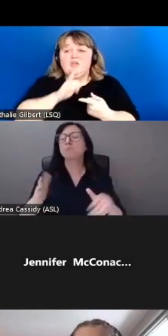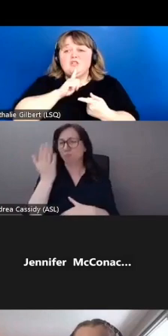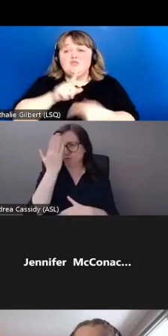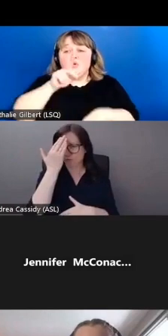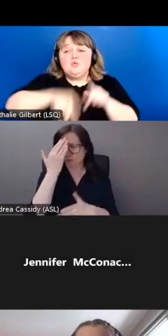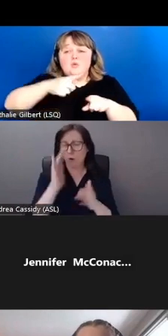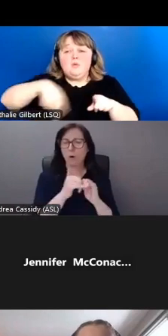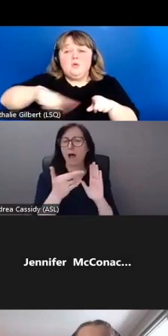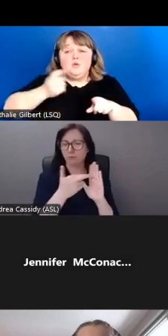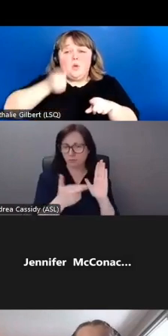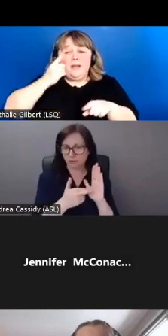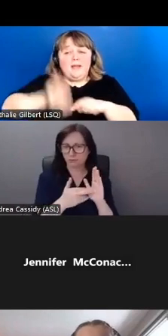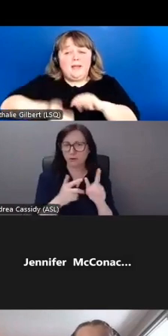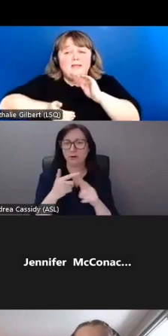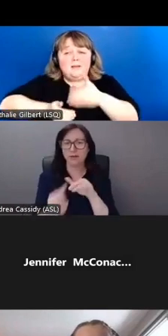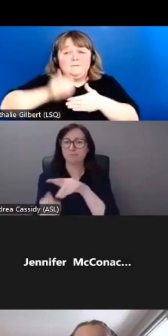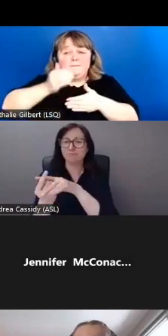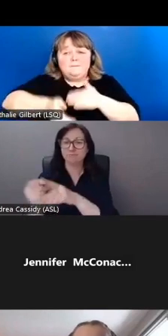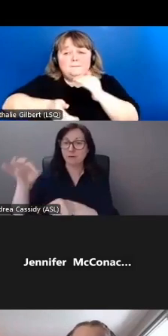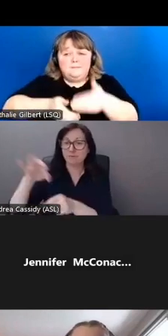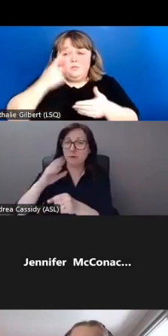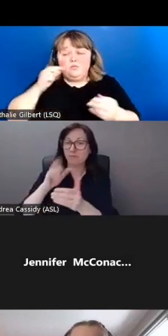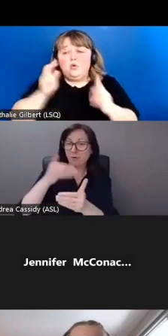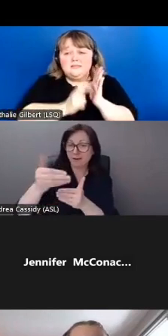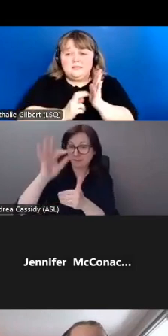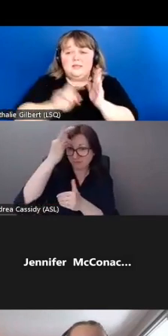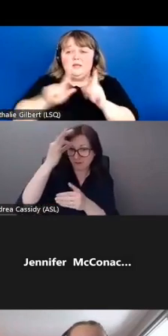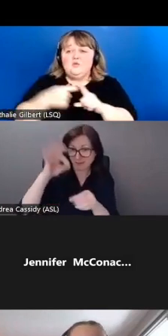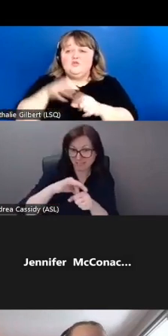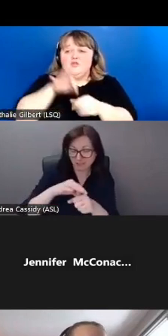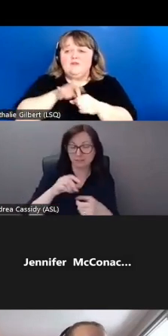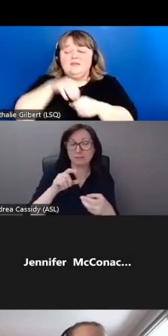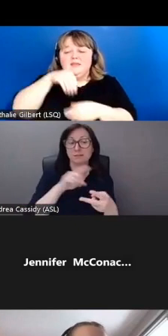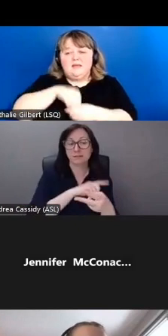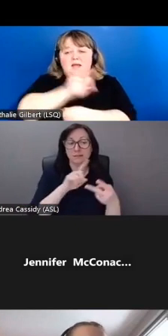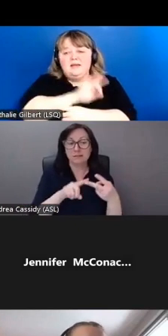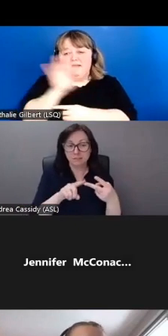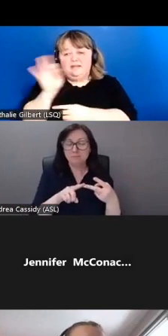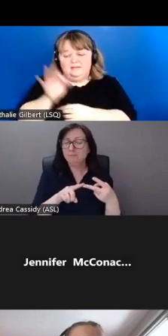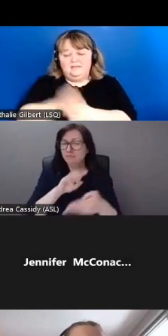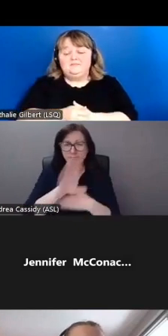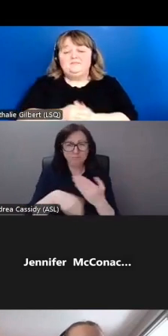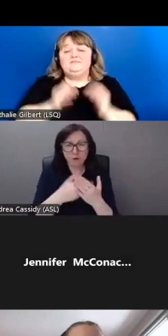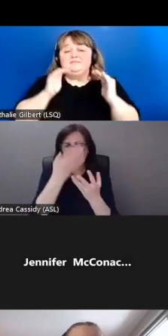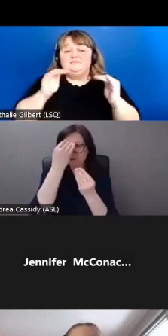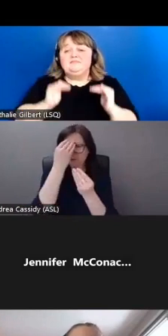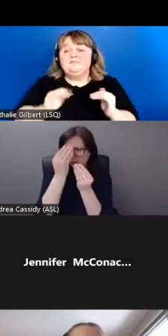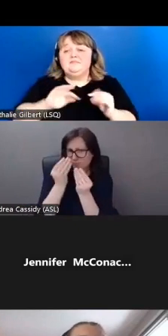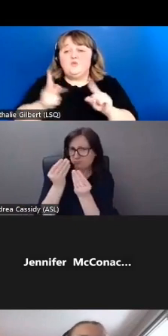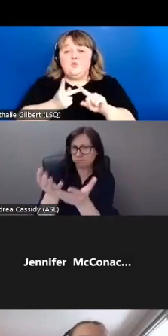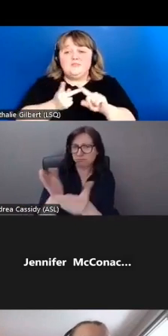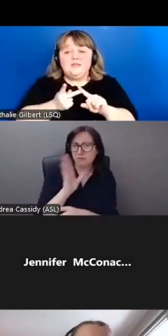in the upcoming federal election. Second, that you will have all the information you need to make